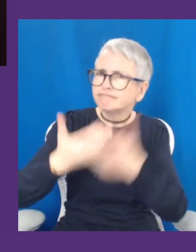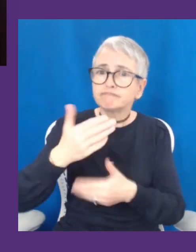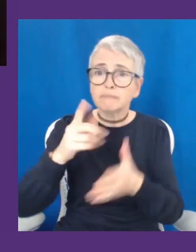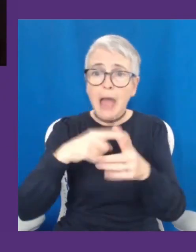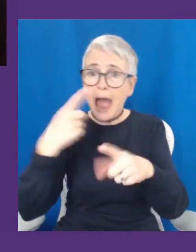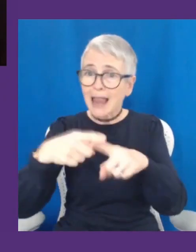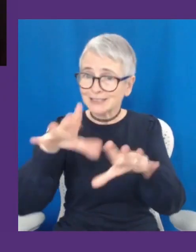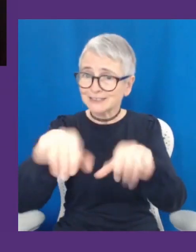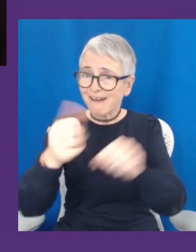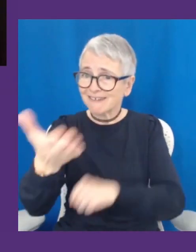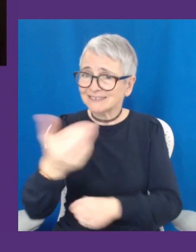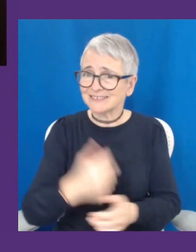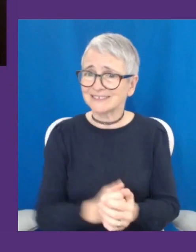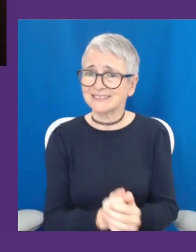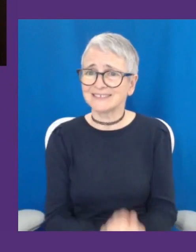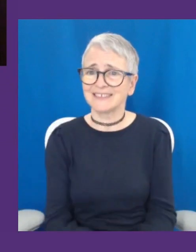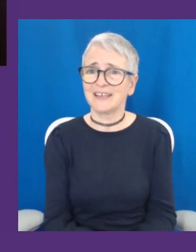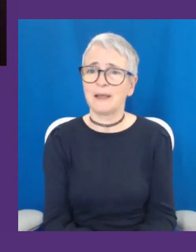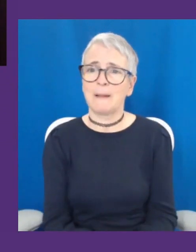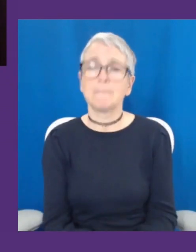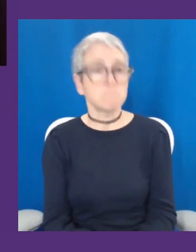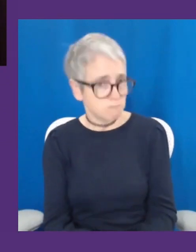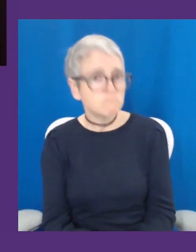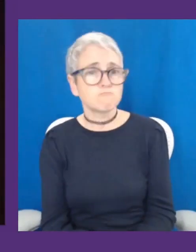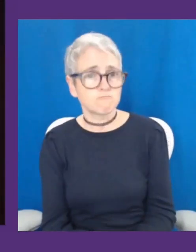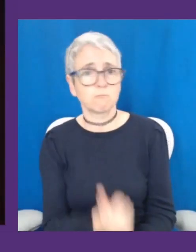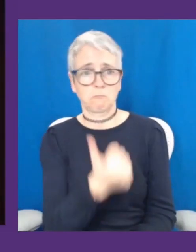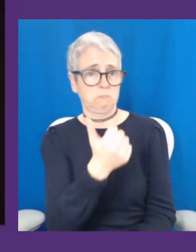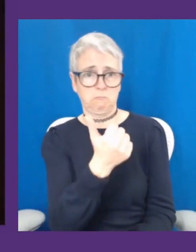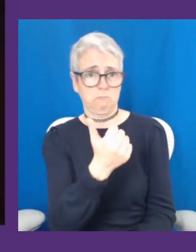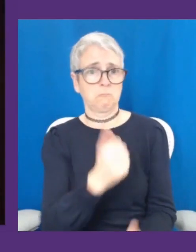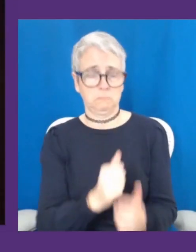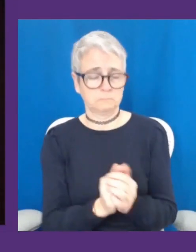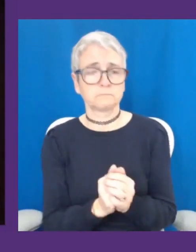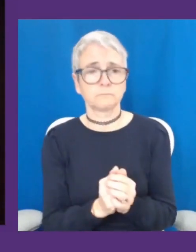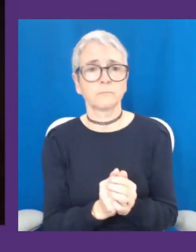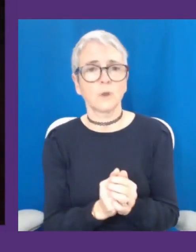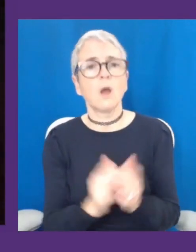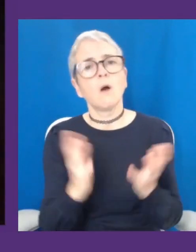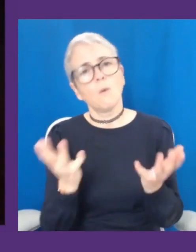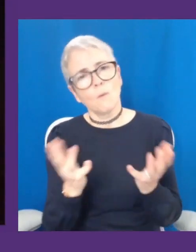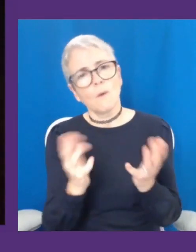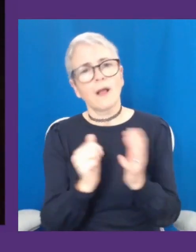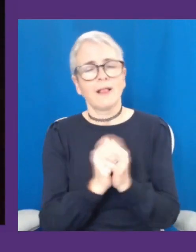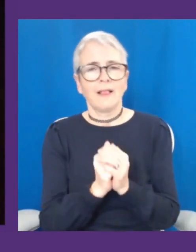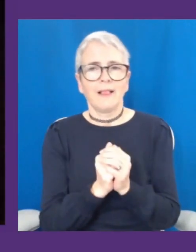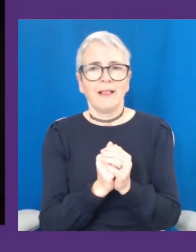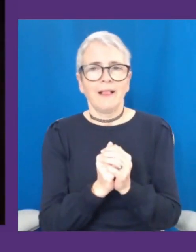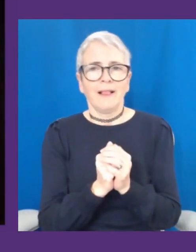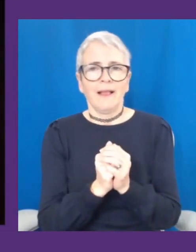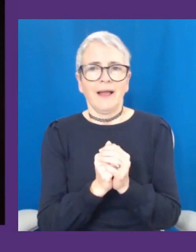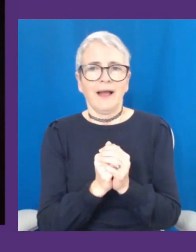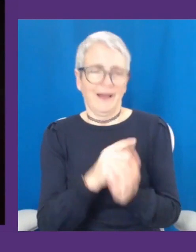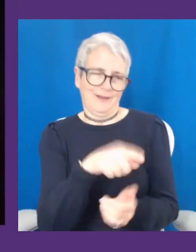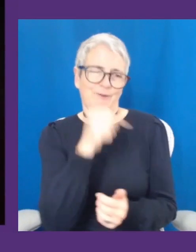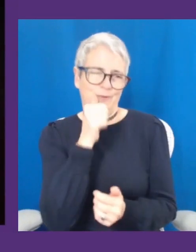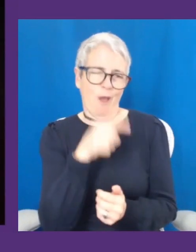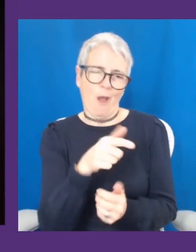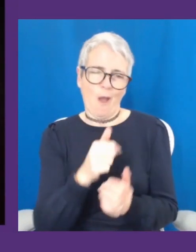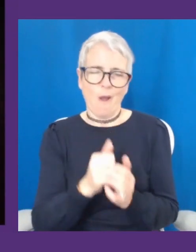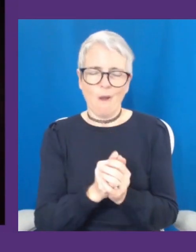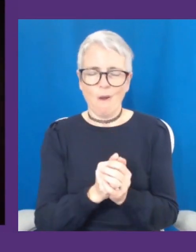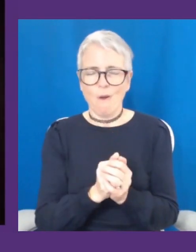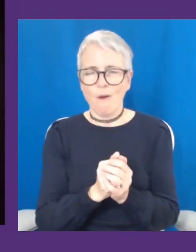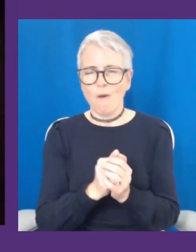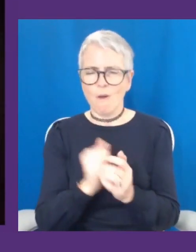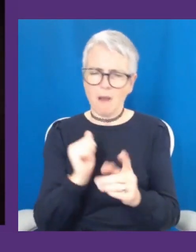off with that? Yeah, I am. Well, first of all, as you know, part of the mission and the purpose